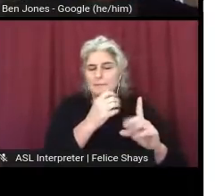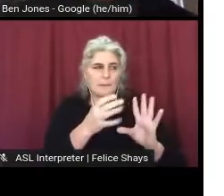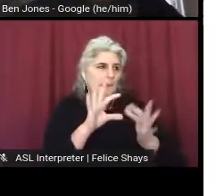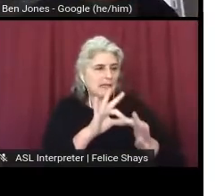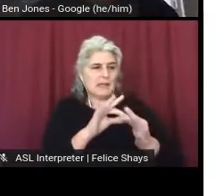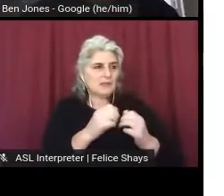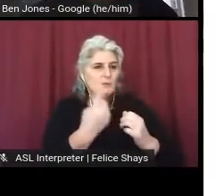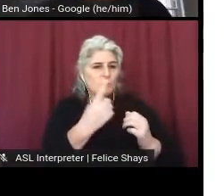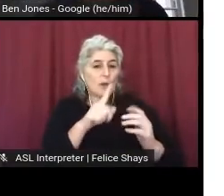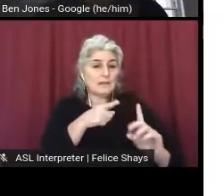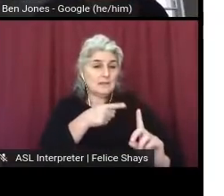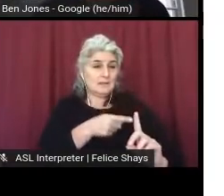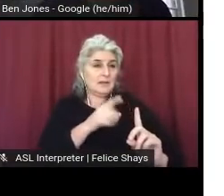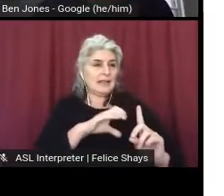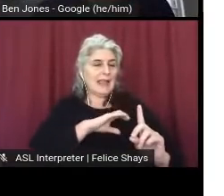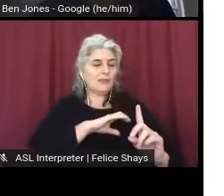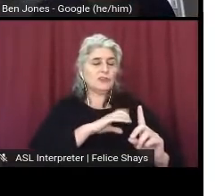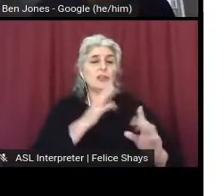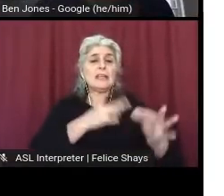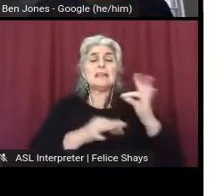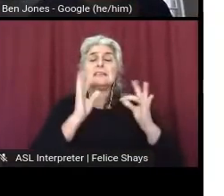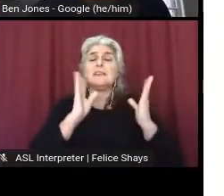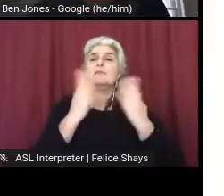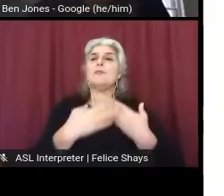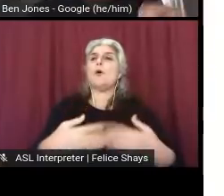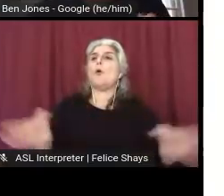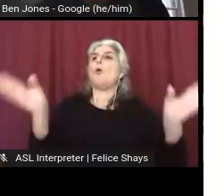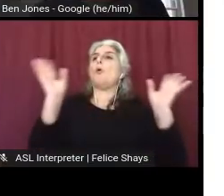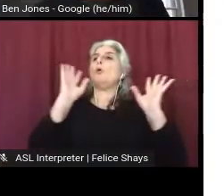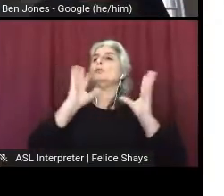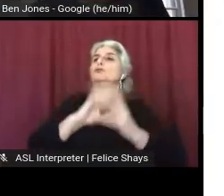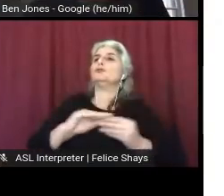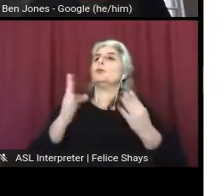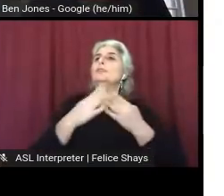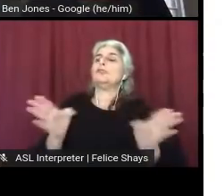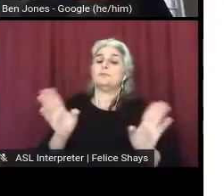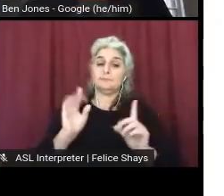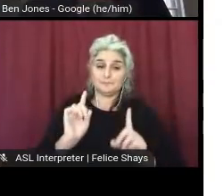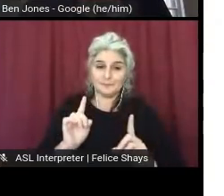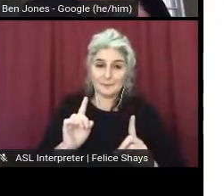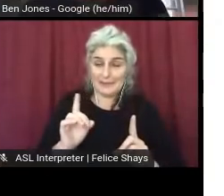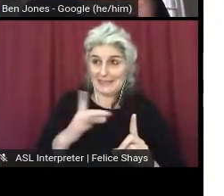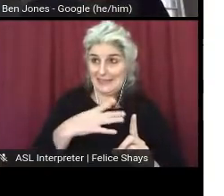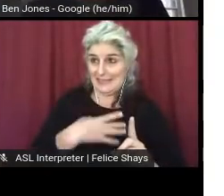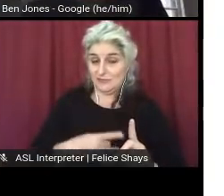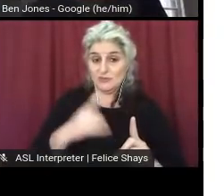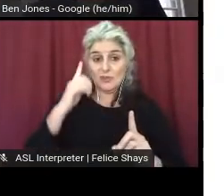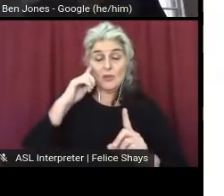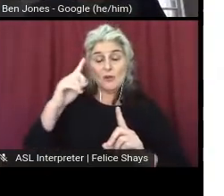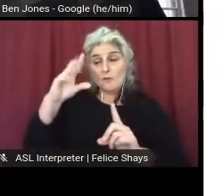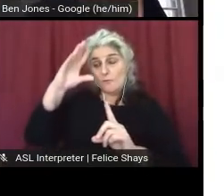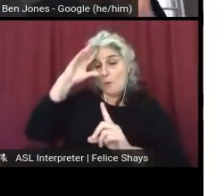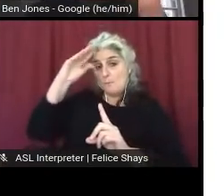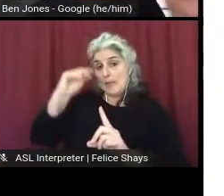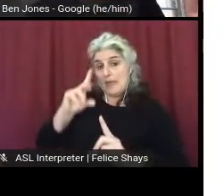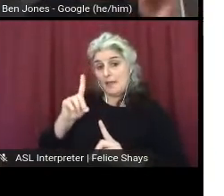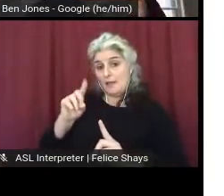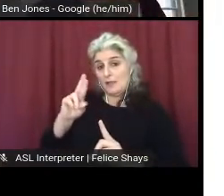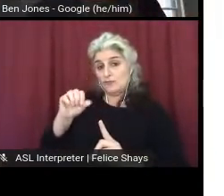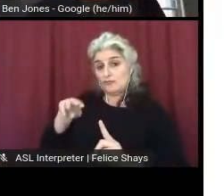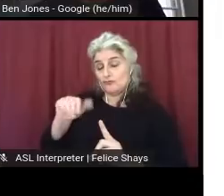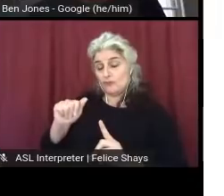as opposed to the sweep of the entire story. Interestingly, for male drama fans, that